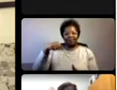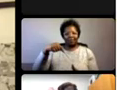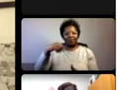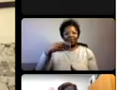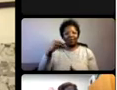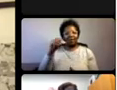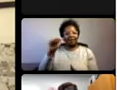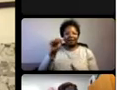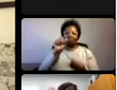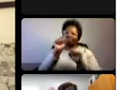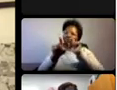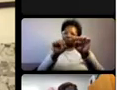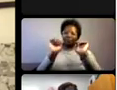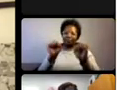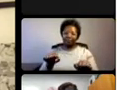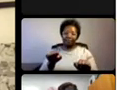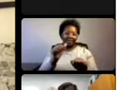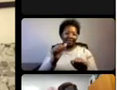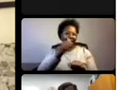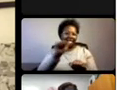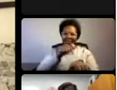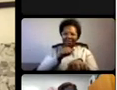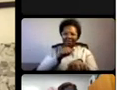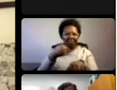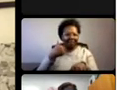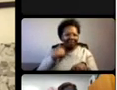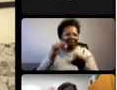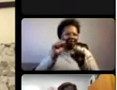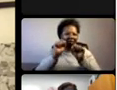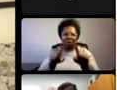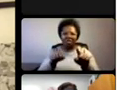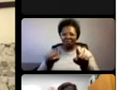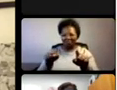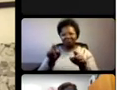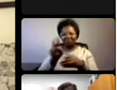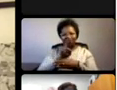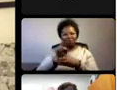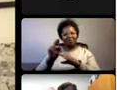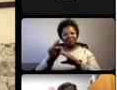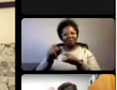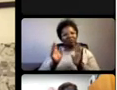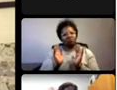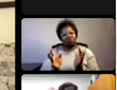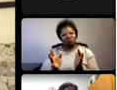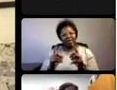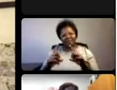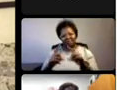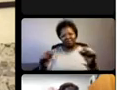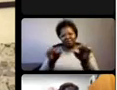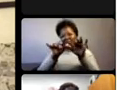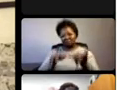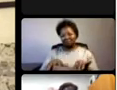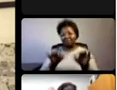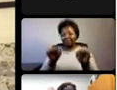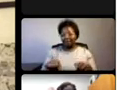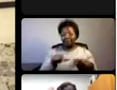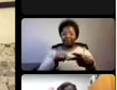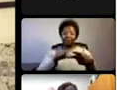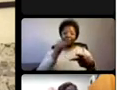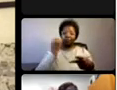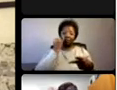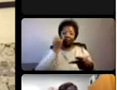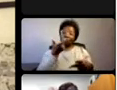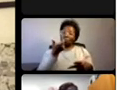you can simply throw them into the chat box if you're joining us on the WebEx, or you can ask if you're watching on Twitter